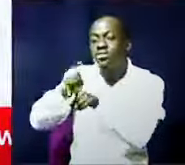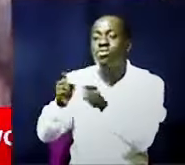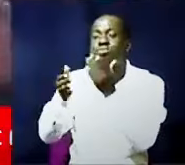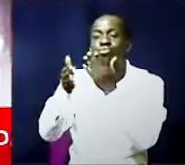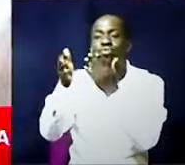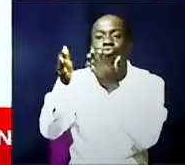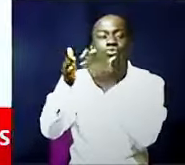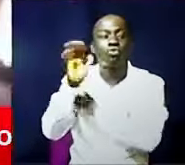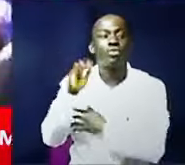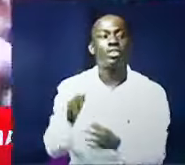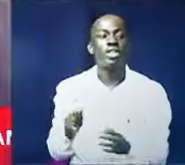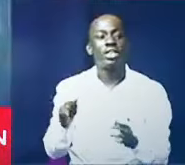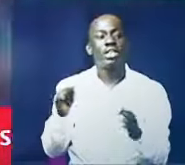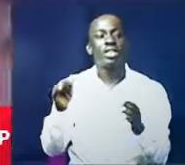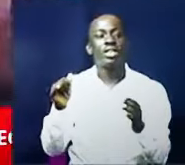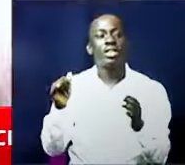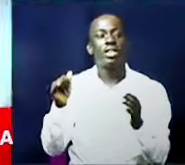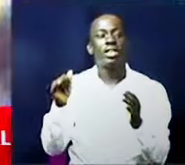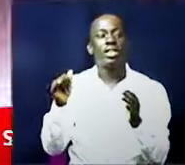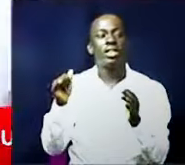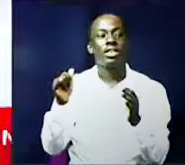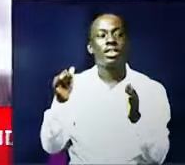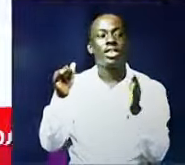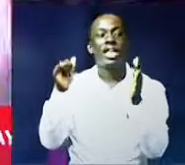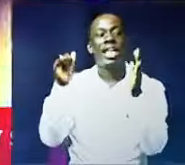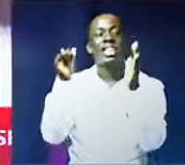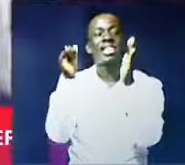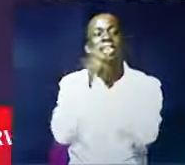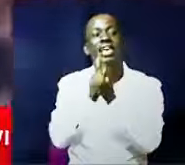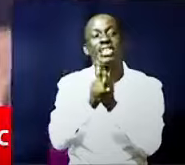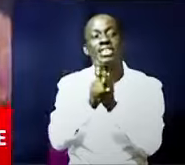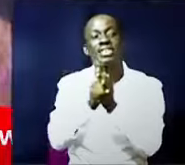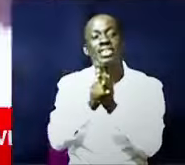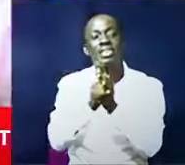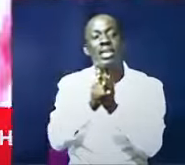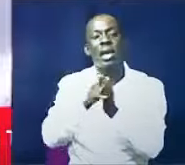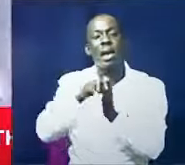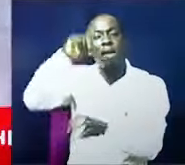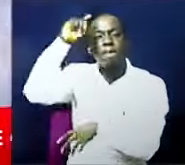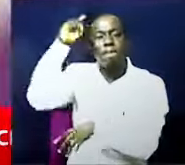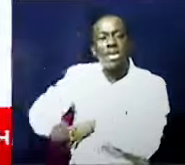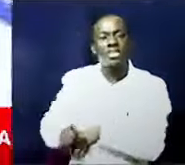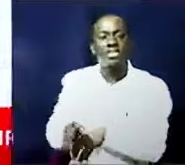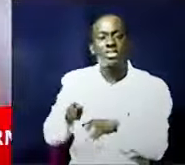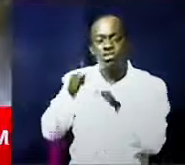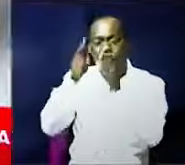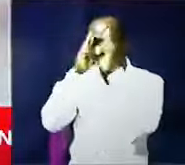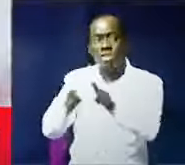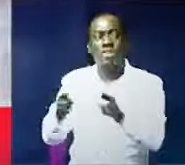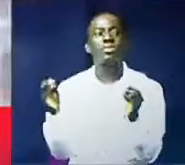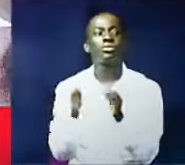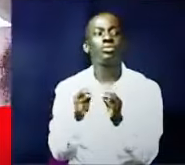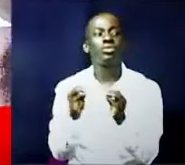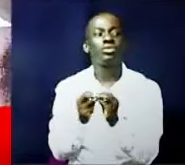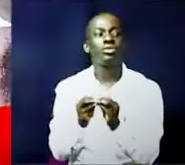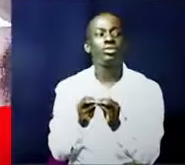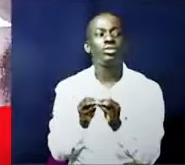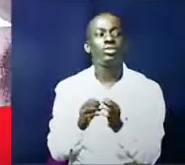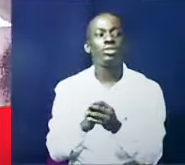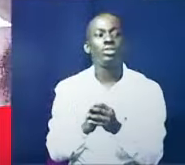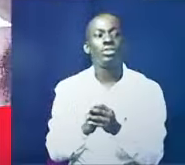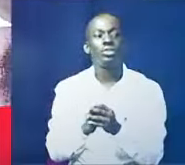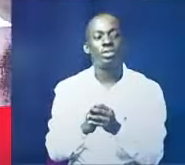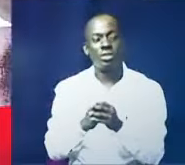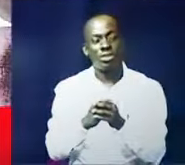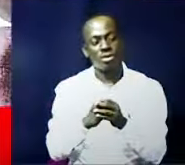period and that setting ought to be respected. Now, I was saying, I didn't need, dear, Emma Satibiano. Many